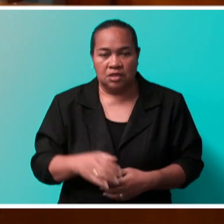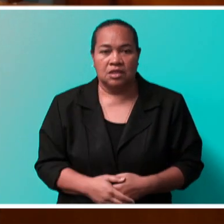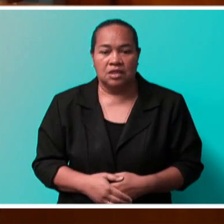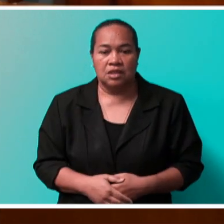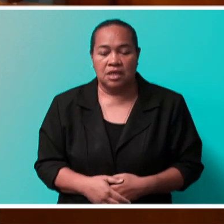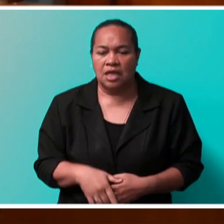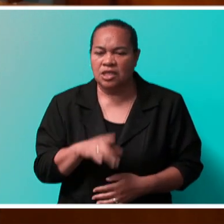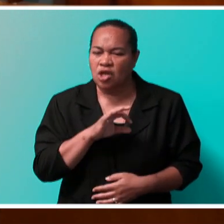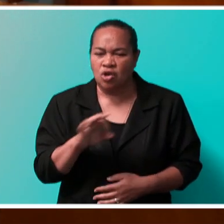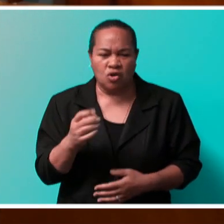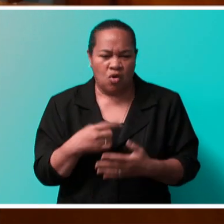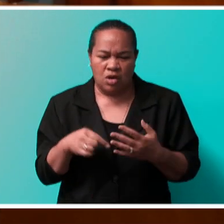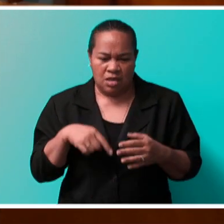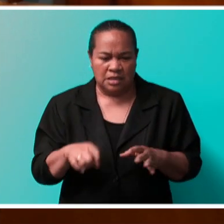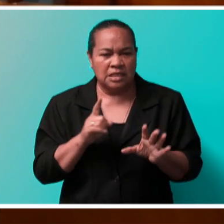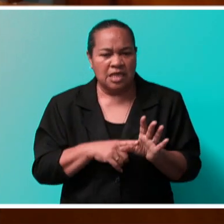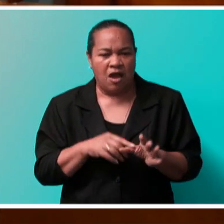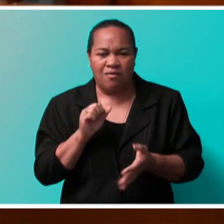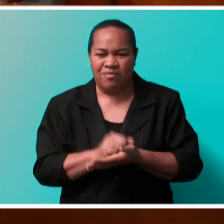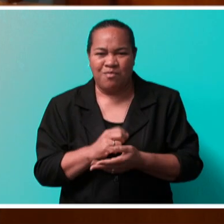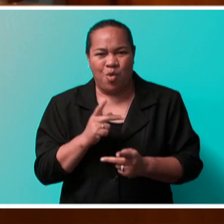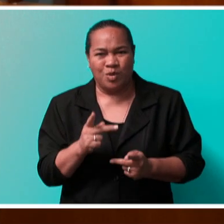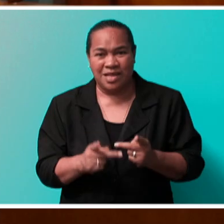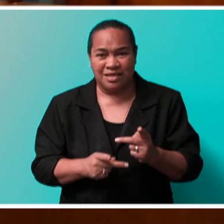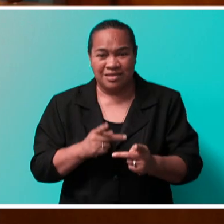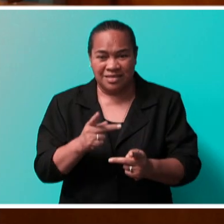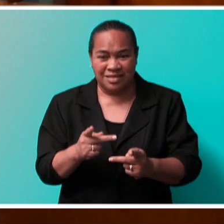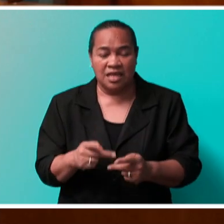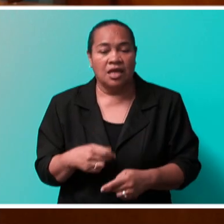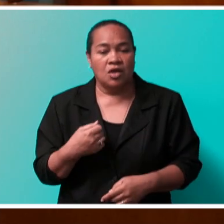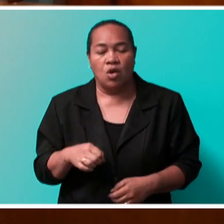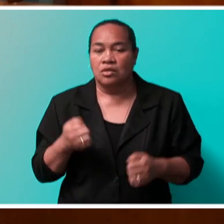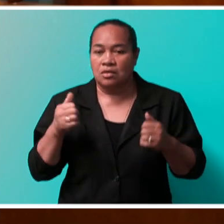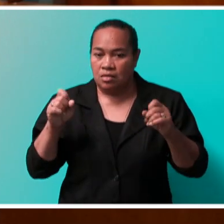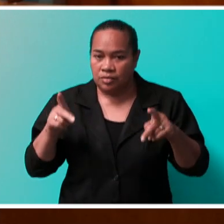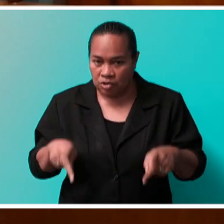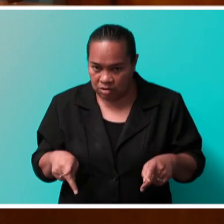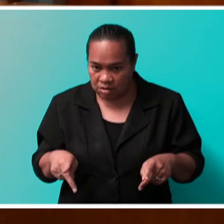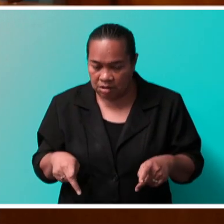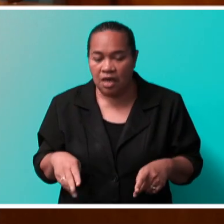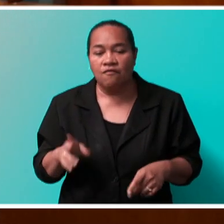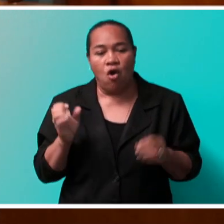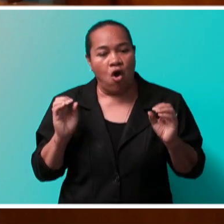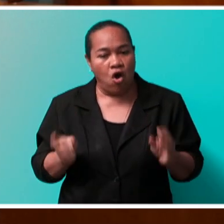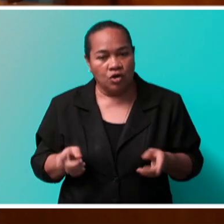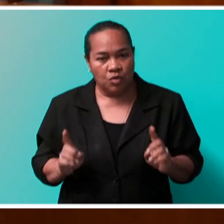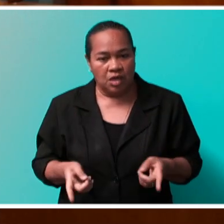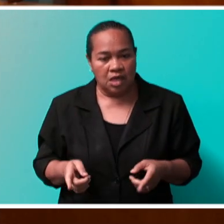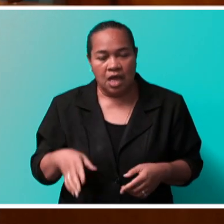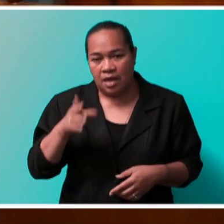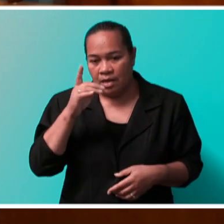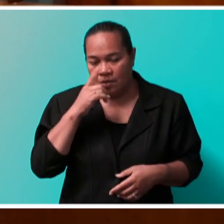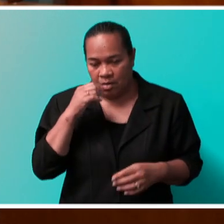This is not just a formal process, it is a chance for ordinary Fijians